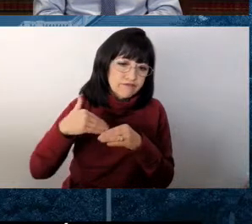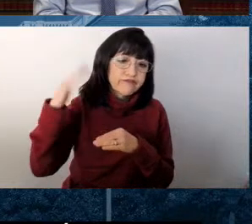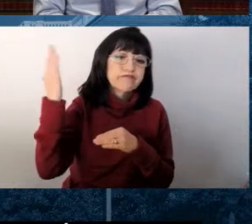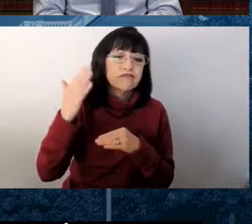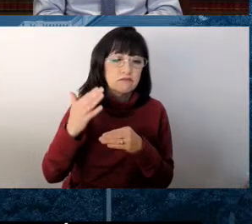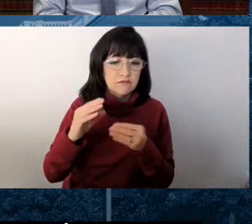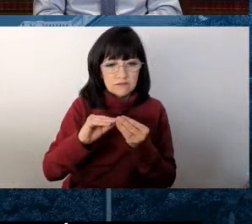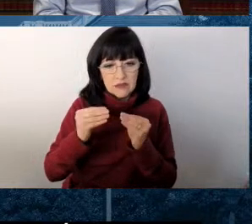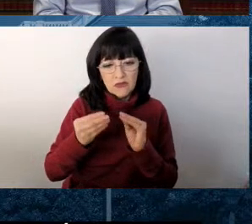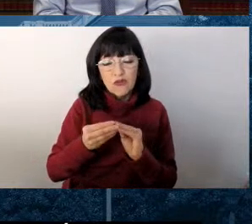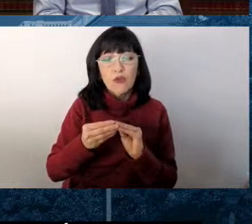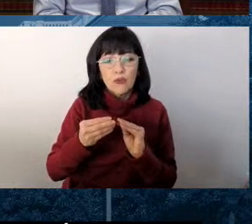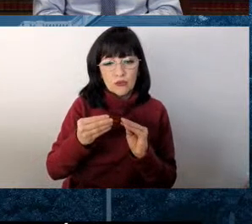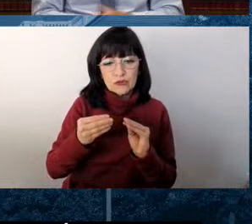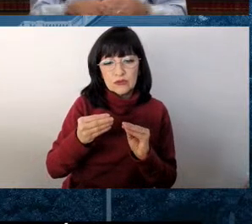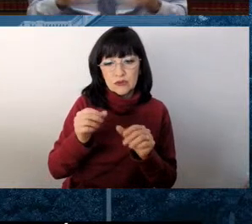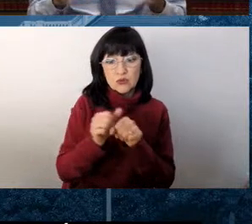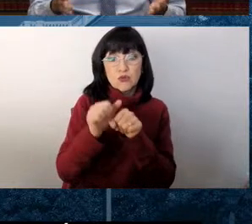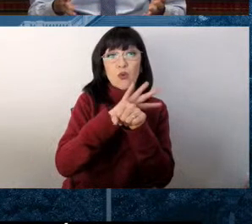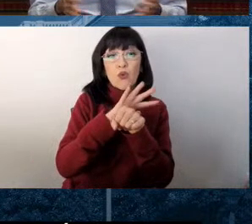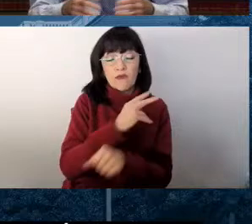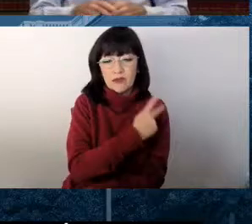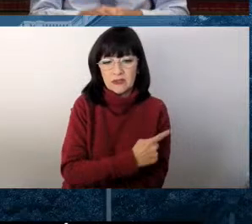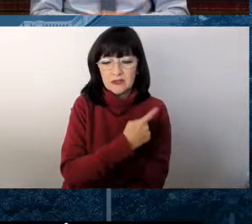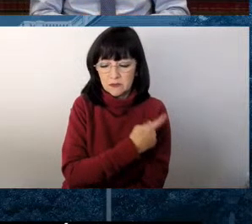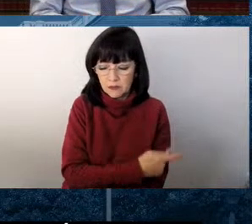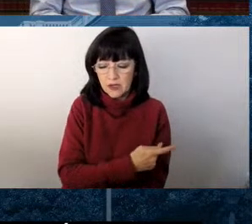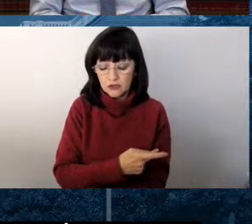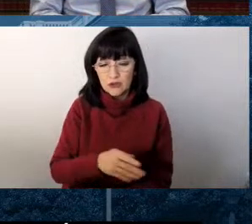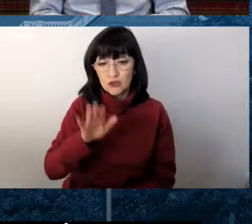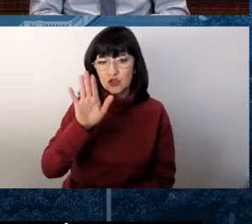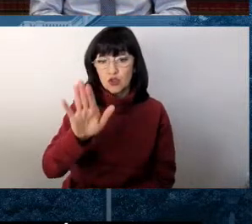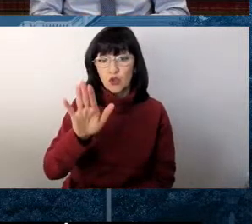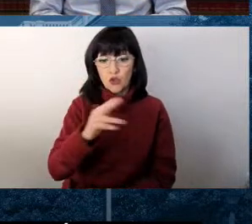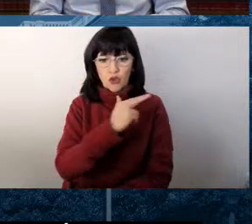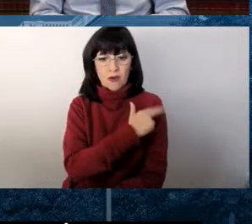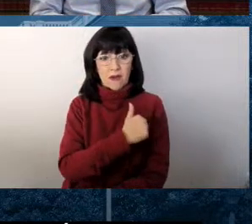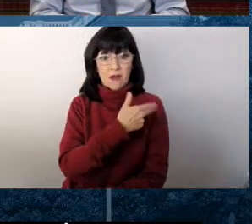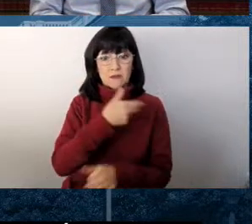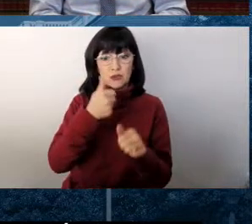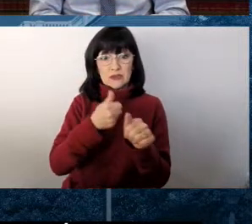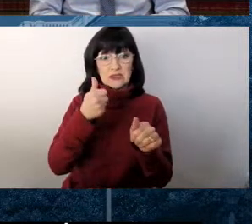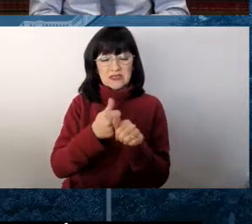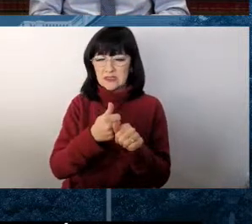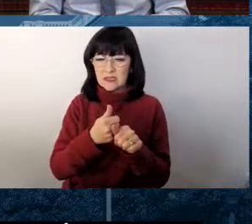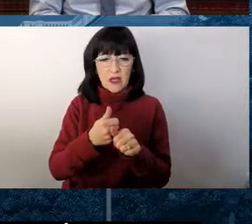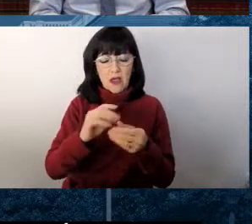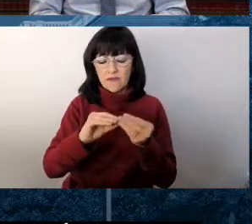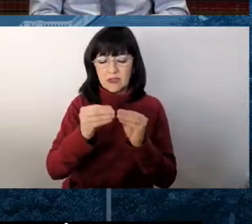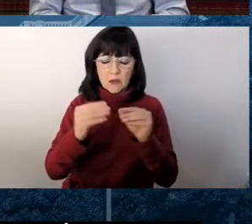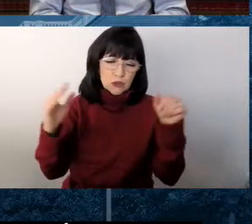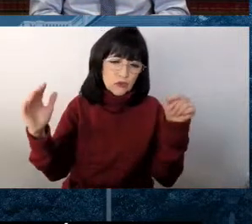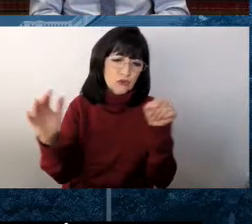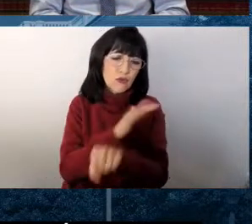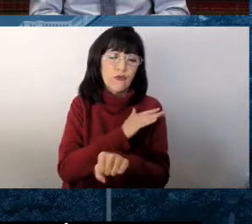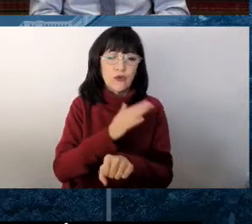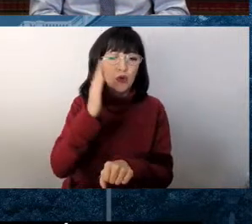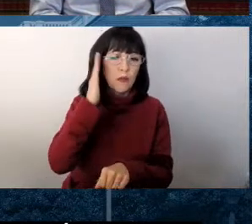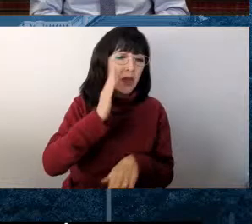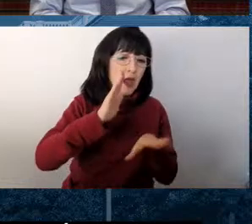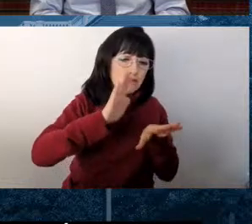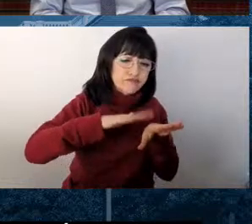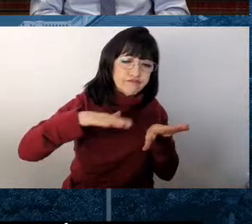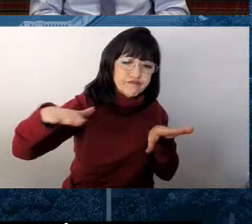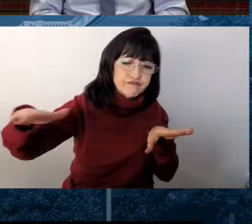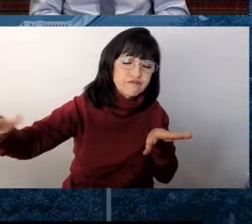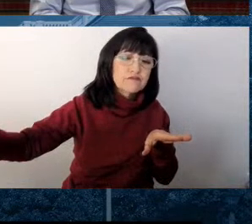high as it's been as well. So that's where our primary focus is. We did have National Guard help this week.